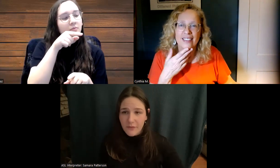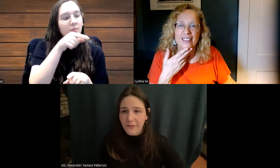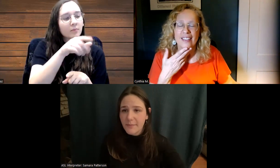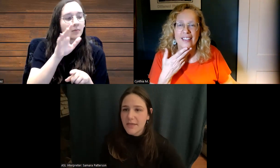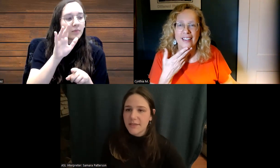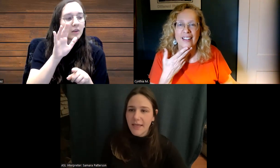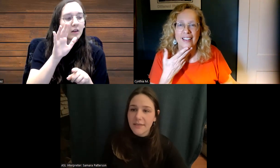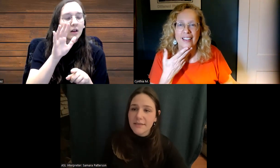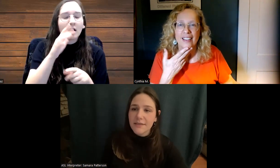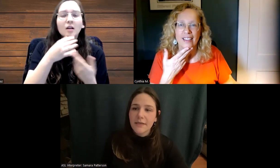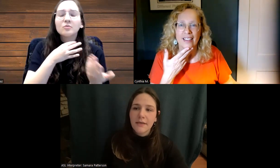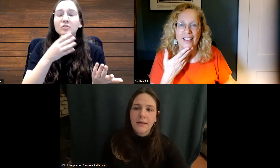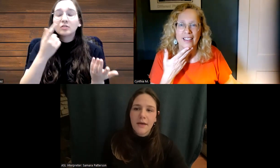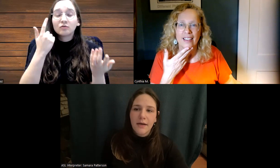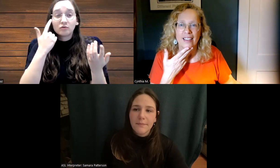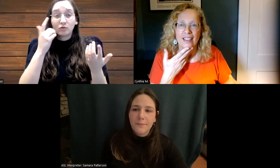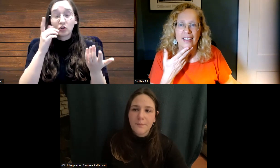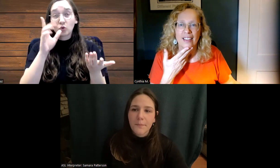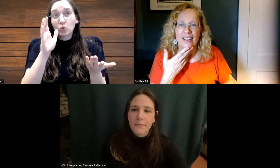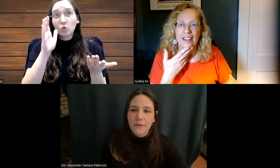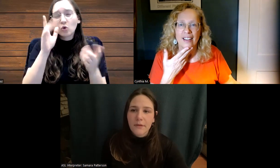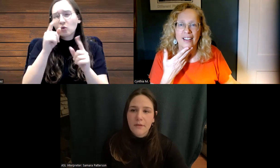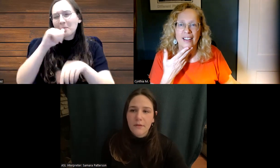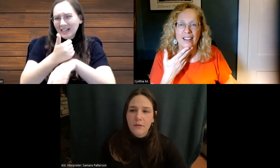floor for all the families and guests.